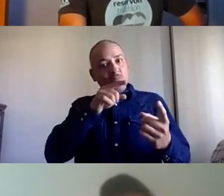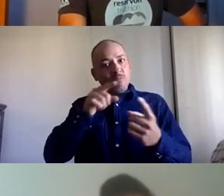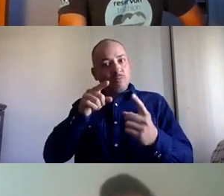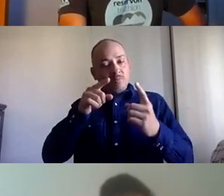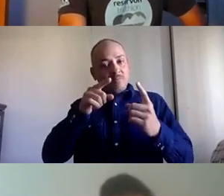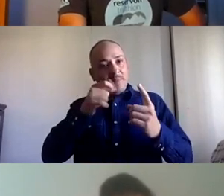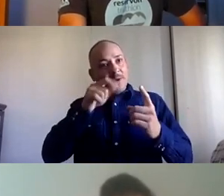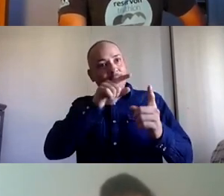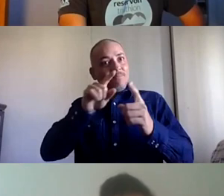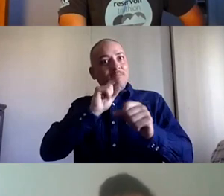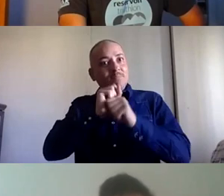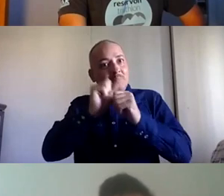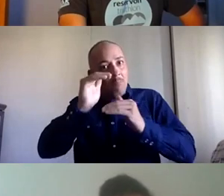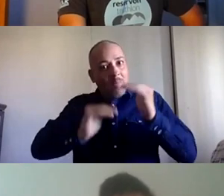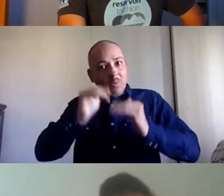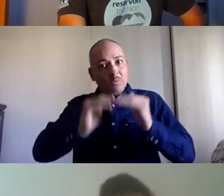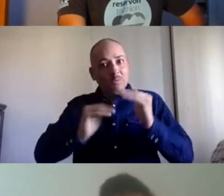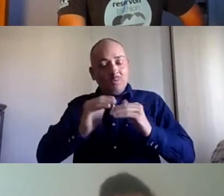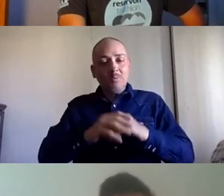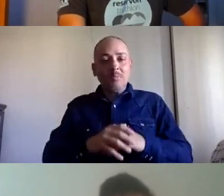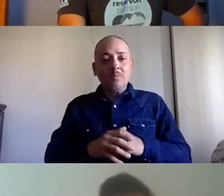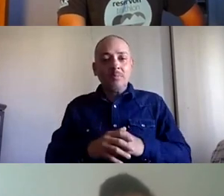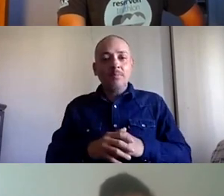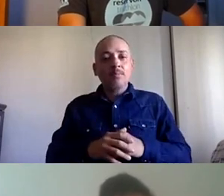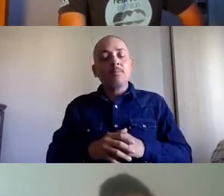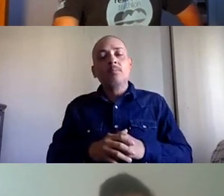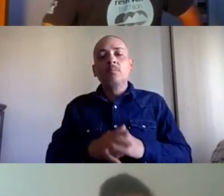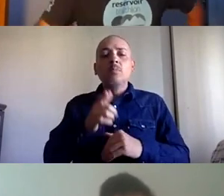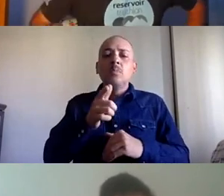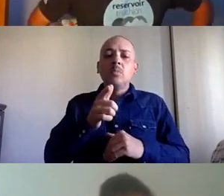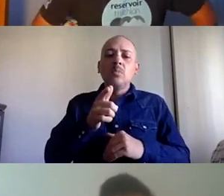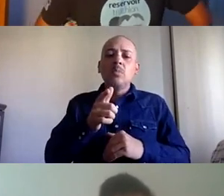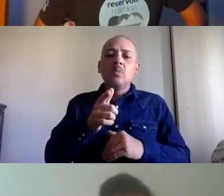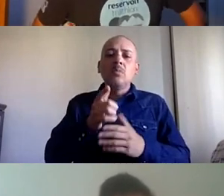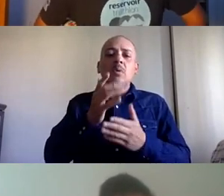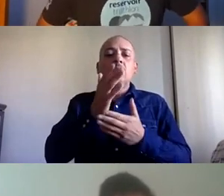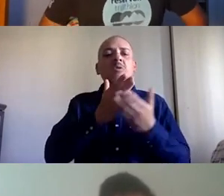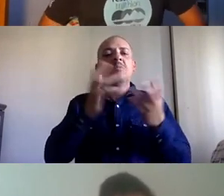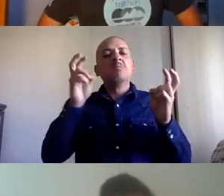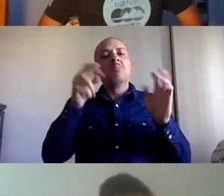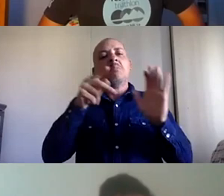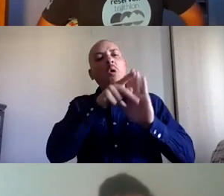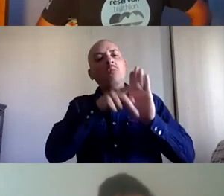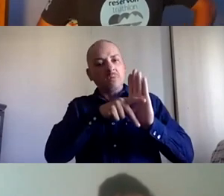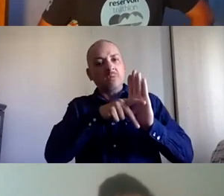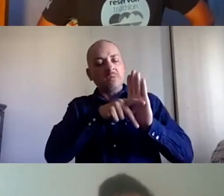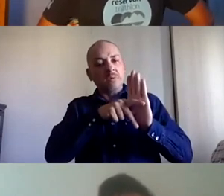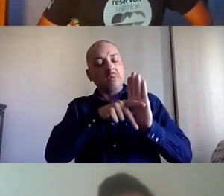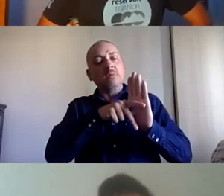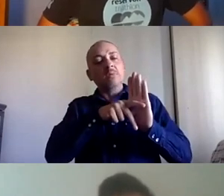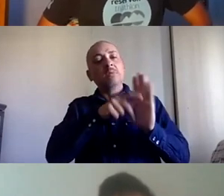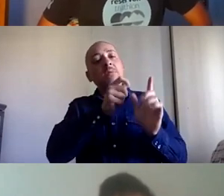built is we may have some sort of policy, and that will